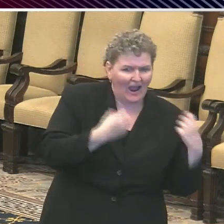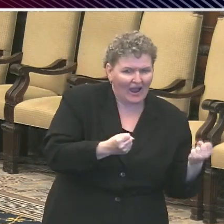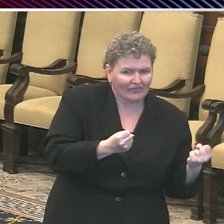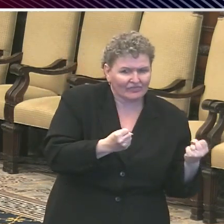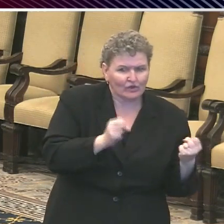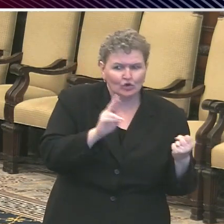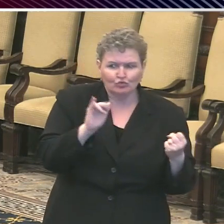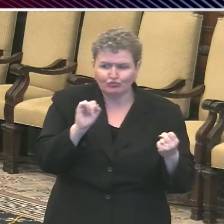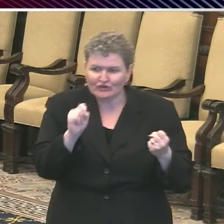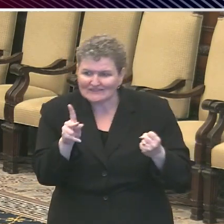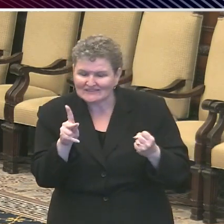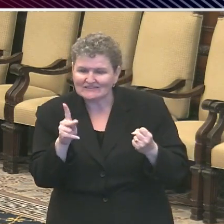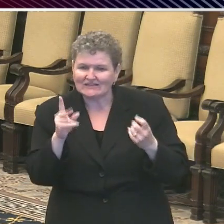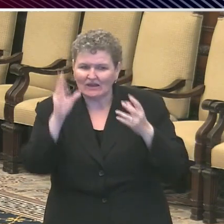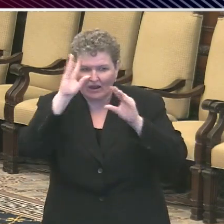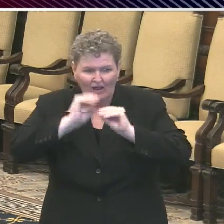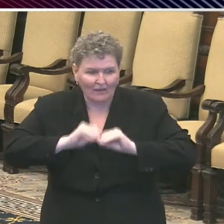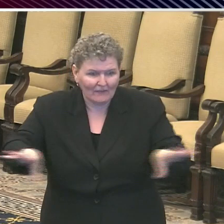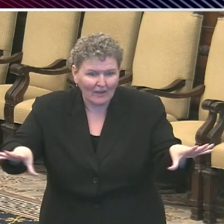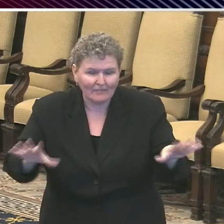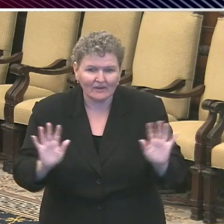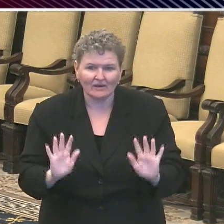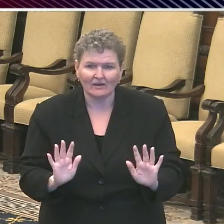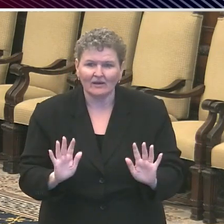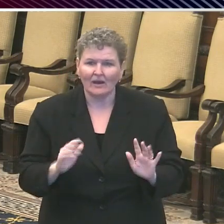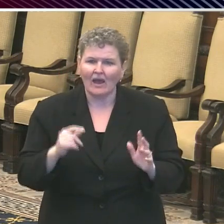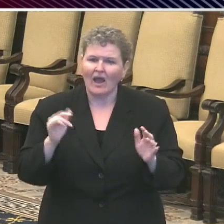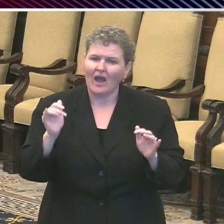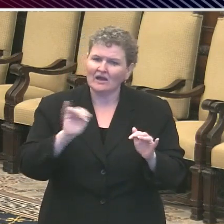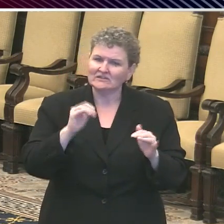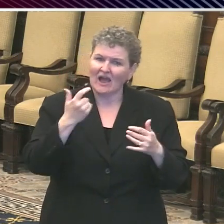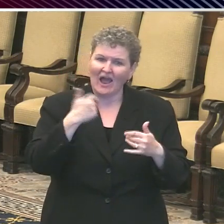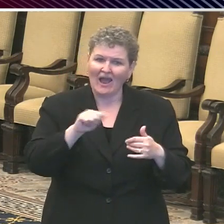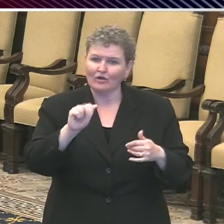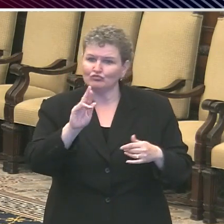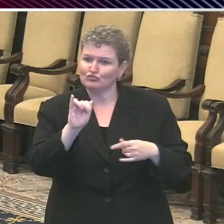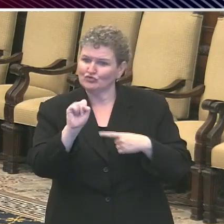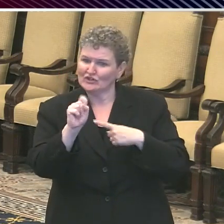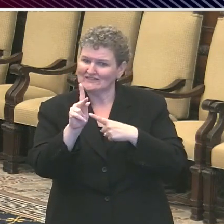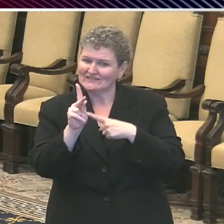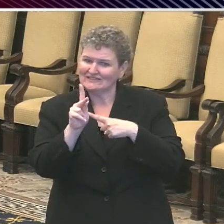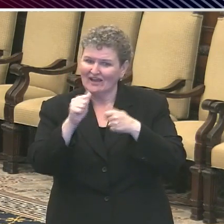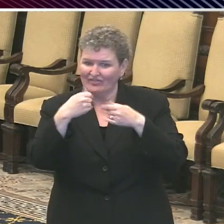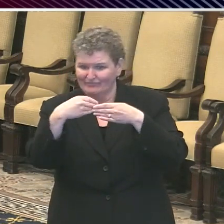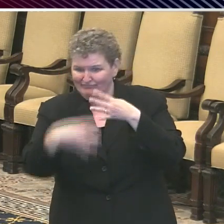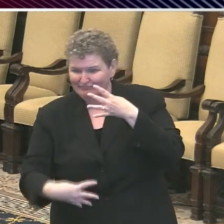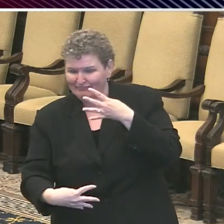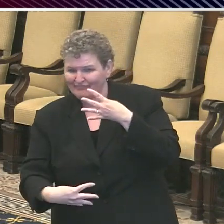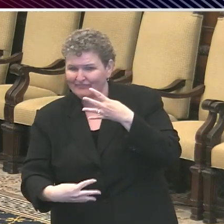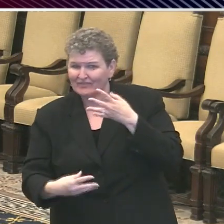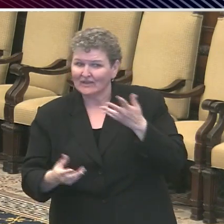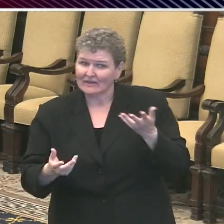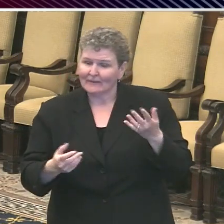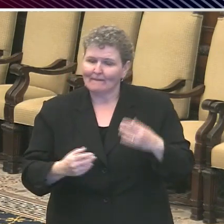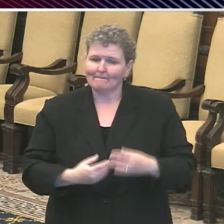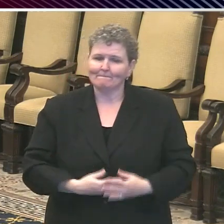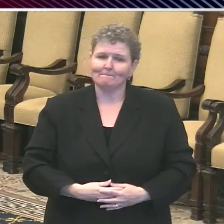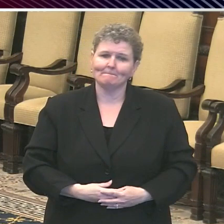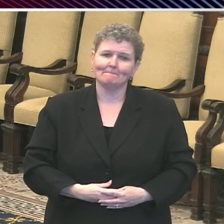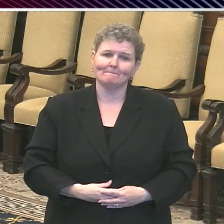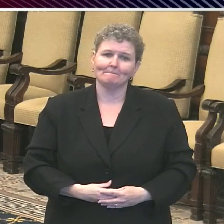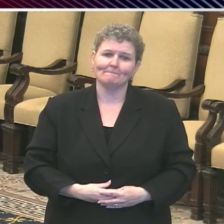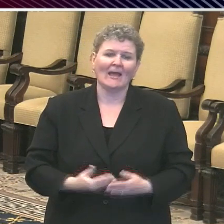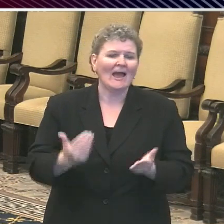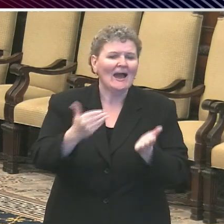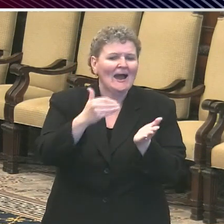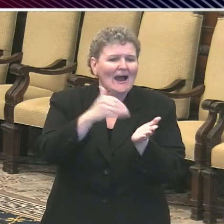with the not just economic but also health risks of continued damage to the economy. These are tough balances. There's a